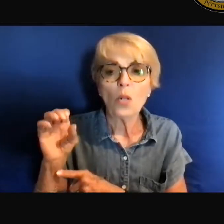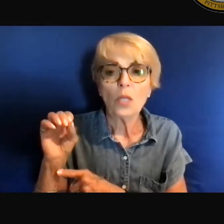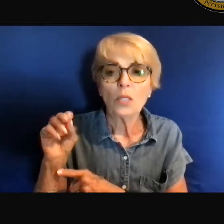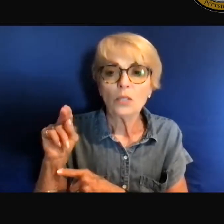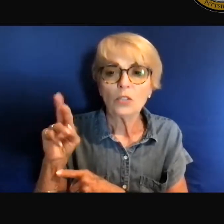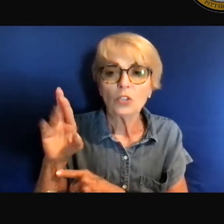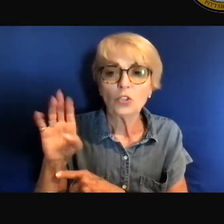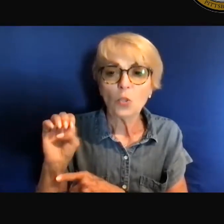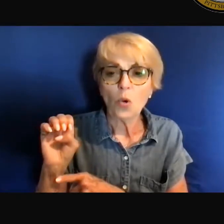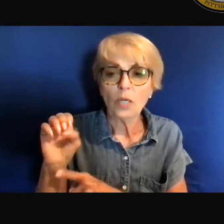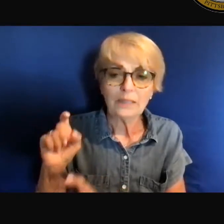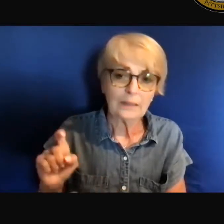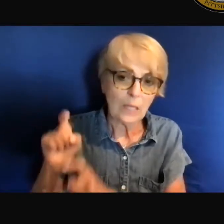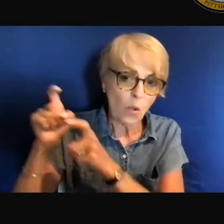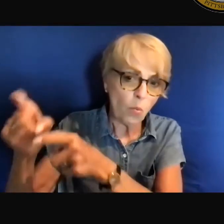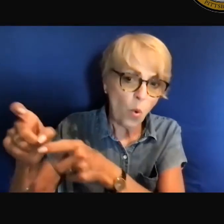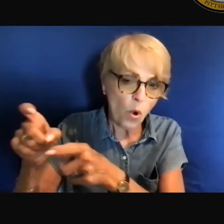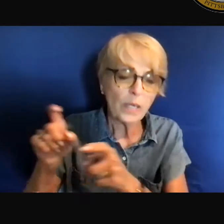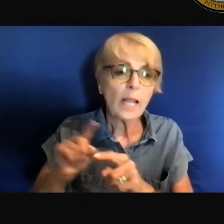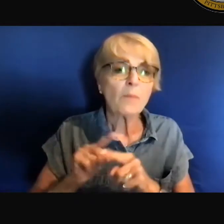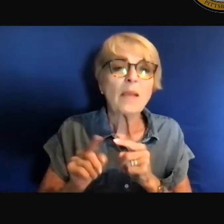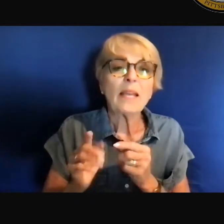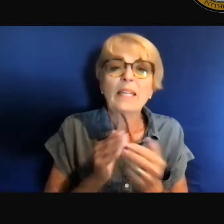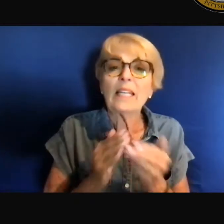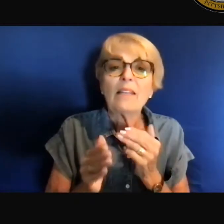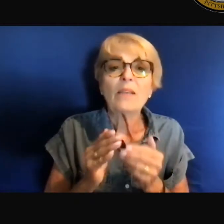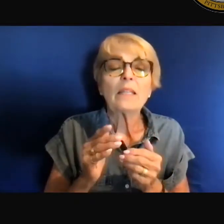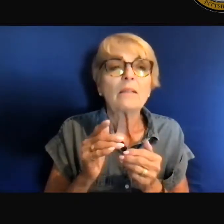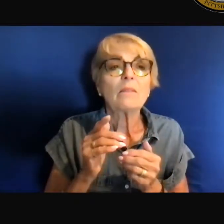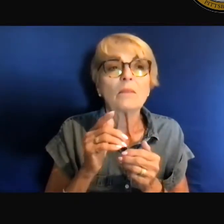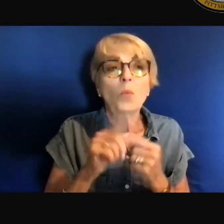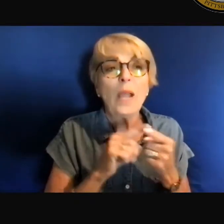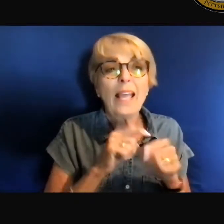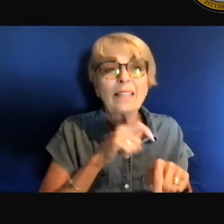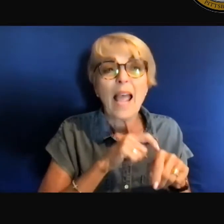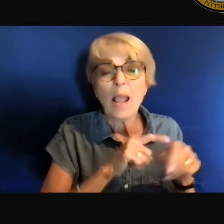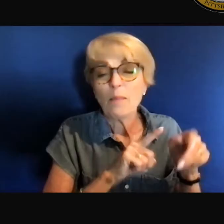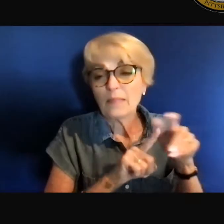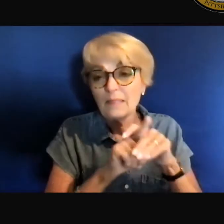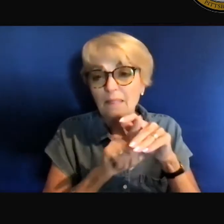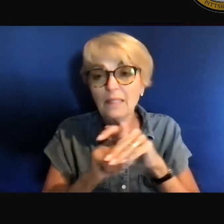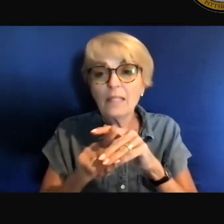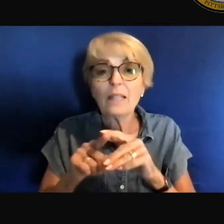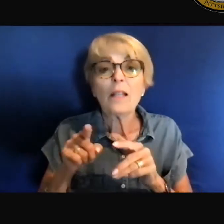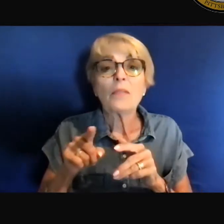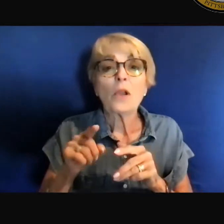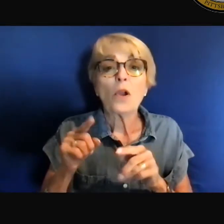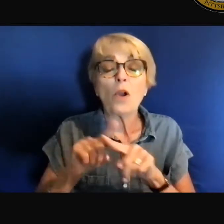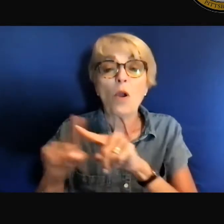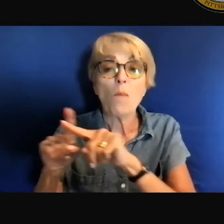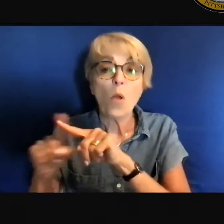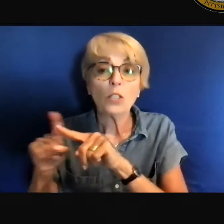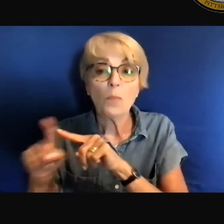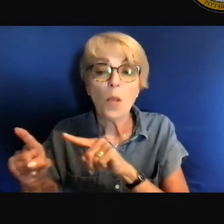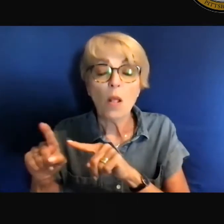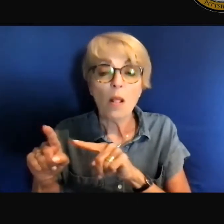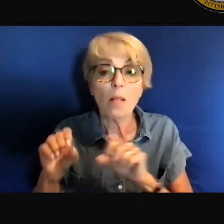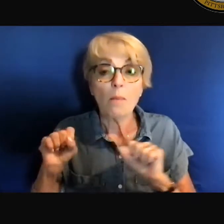But even in instances where there are multiple potential respondents, sometimes